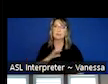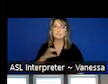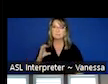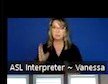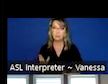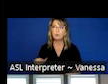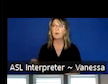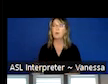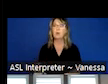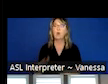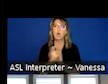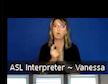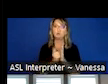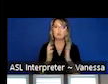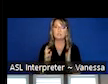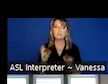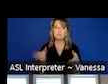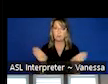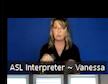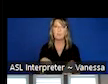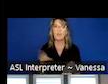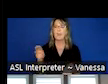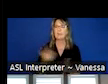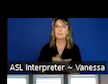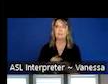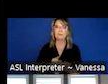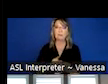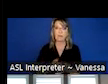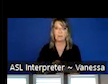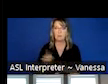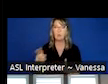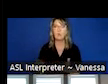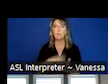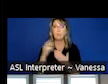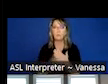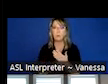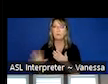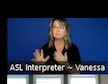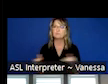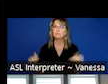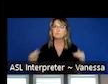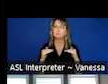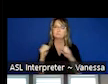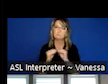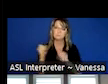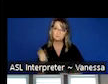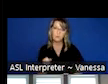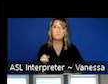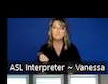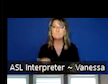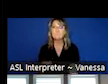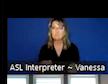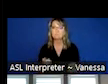the attorney general, and the Medicaid programs to further their parity issues. So it's